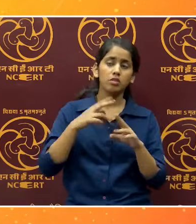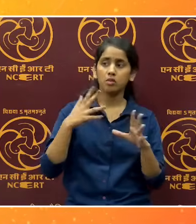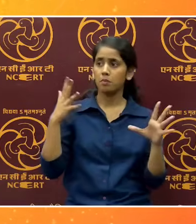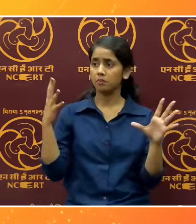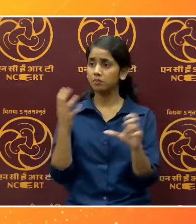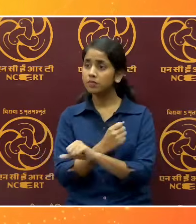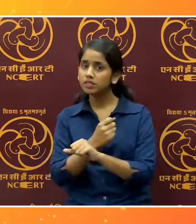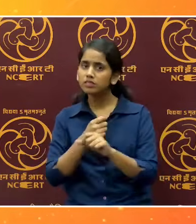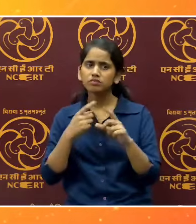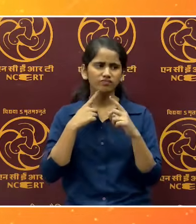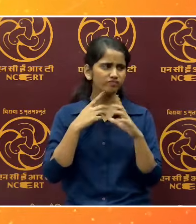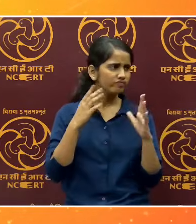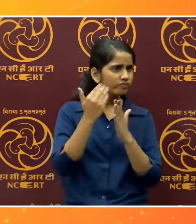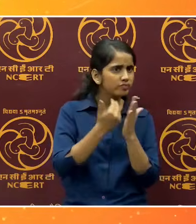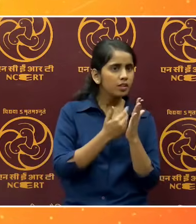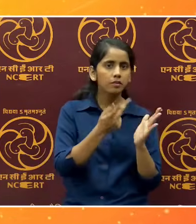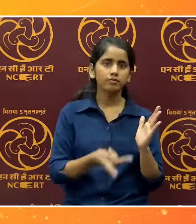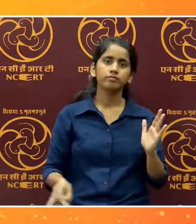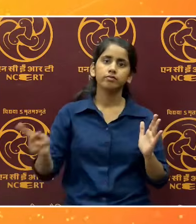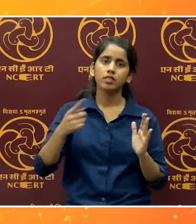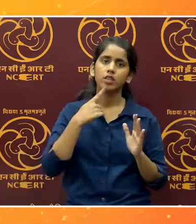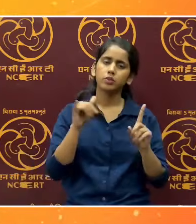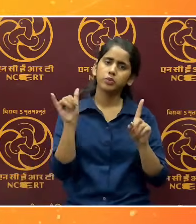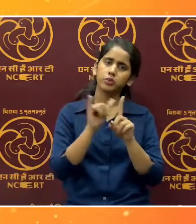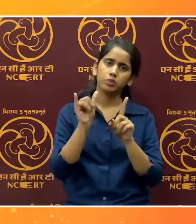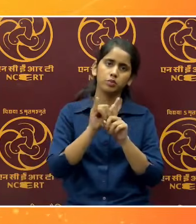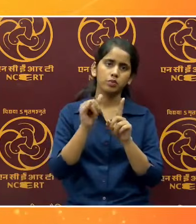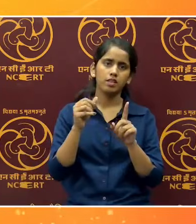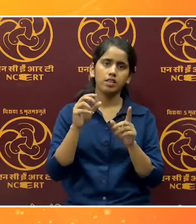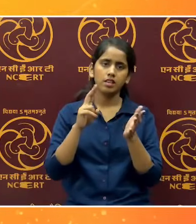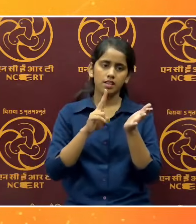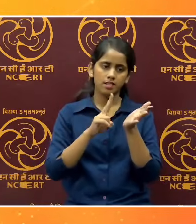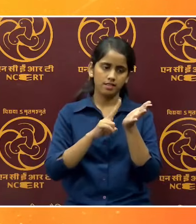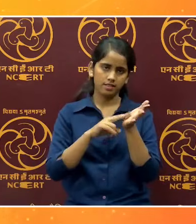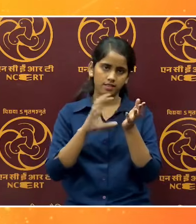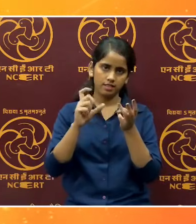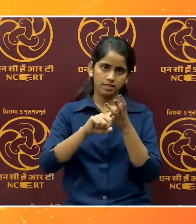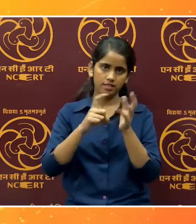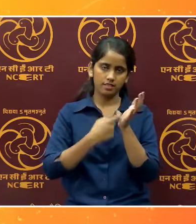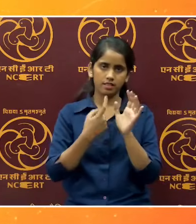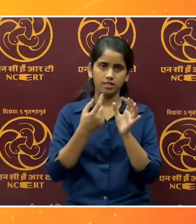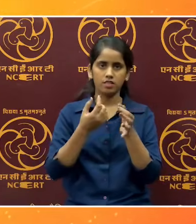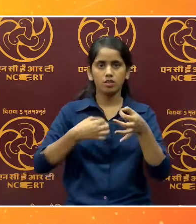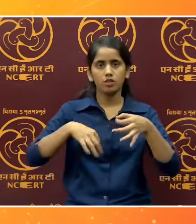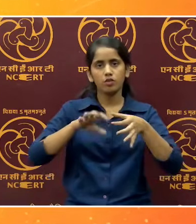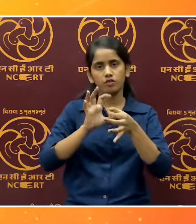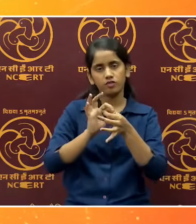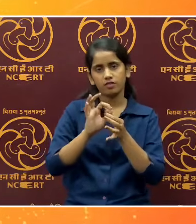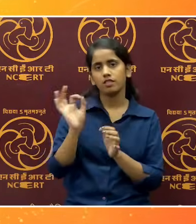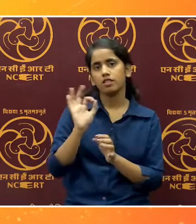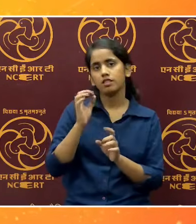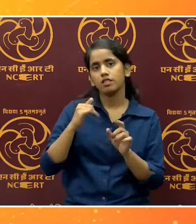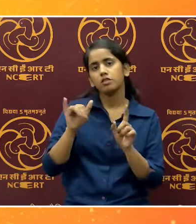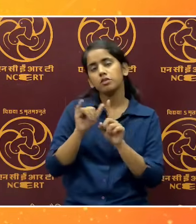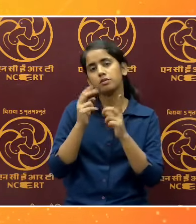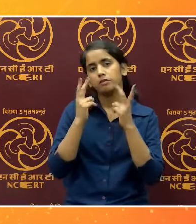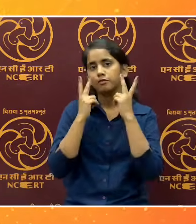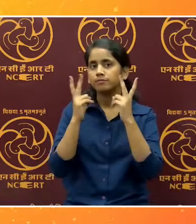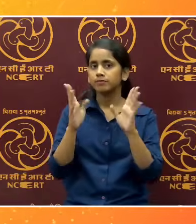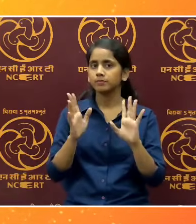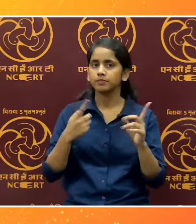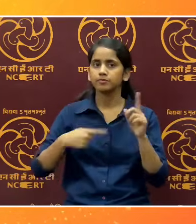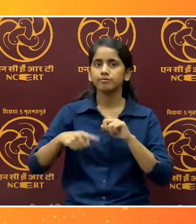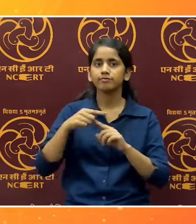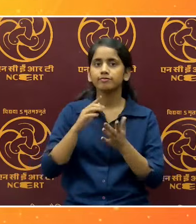this program, please watch it again on our YouTube channel, that is NCERT Official. All you need is an internet connection. That's